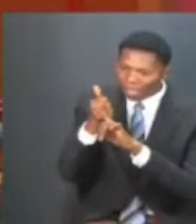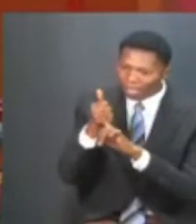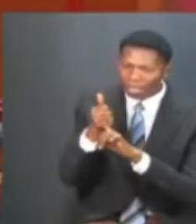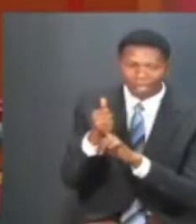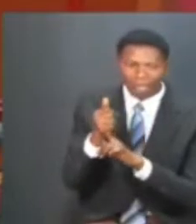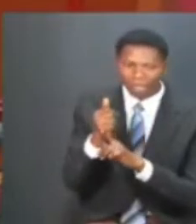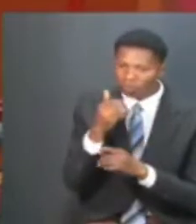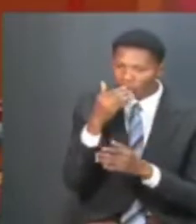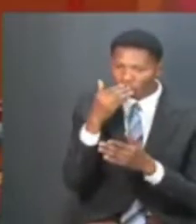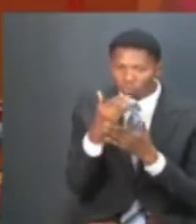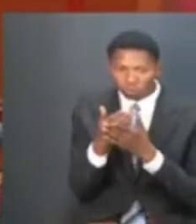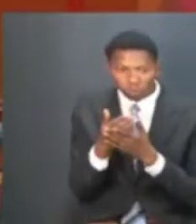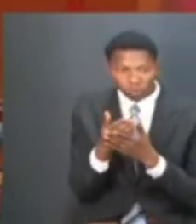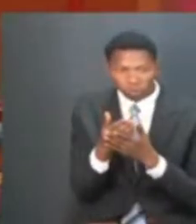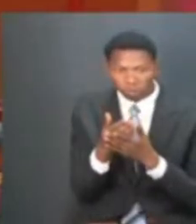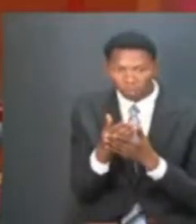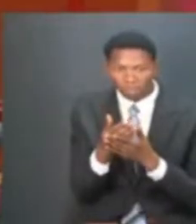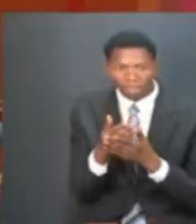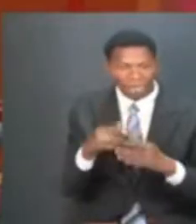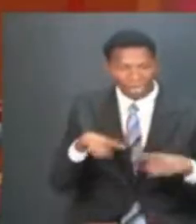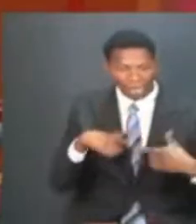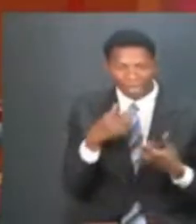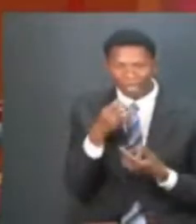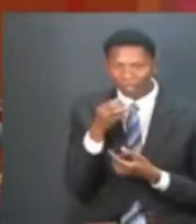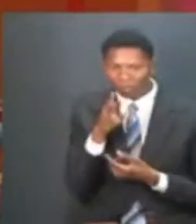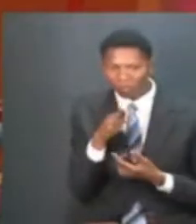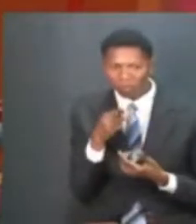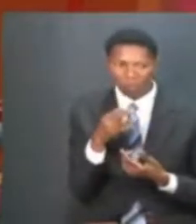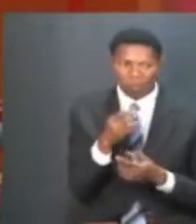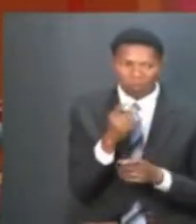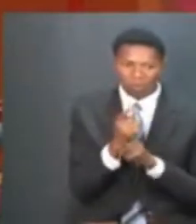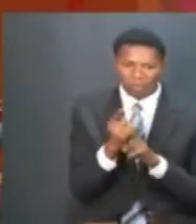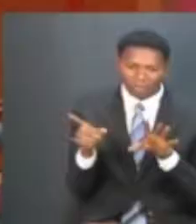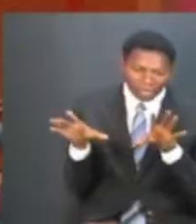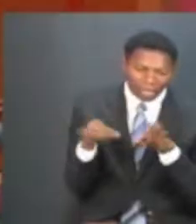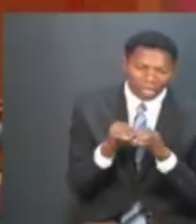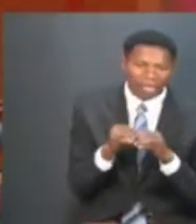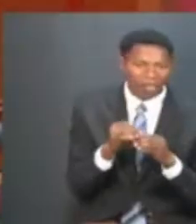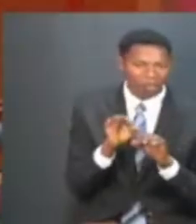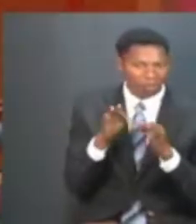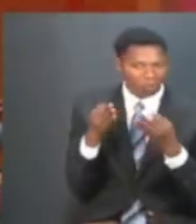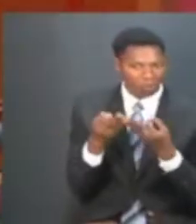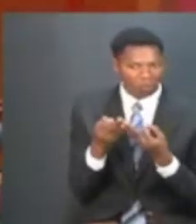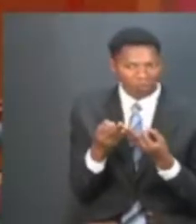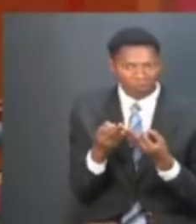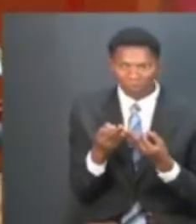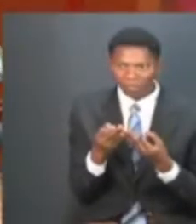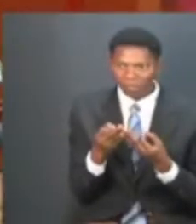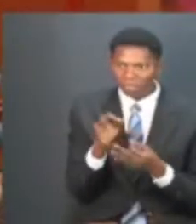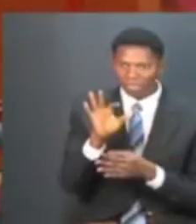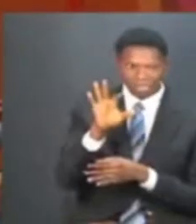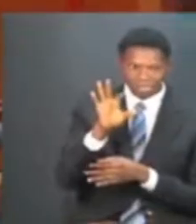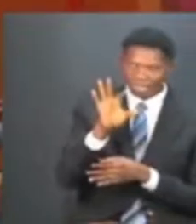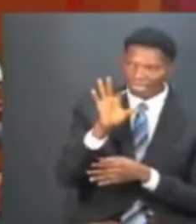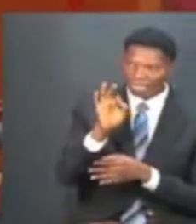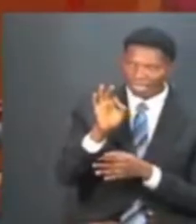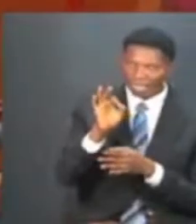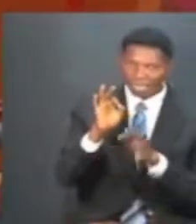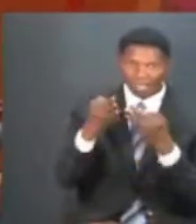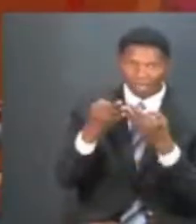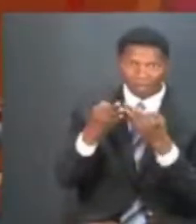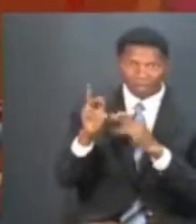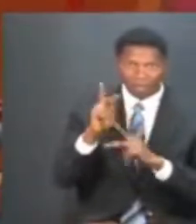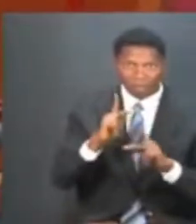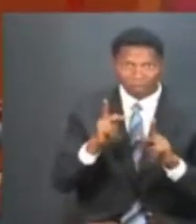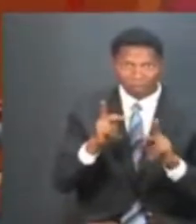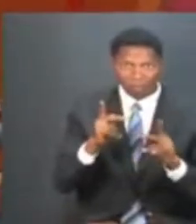are alive or you should have joined your family. To lose 9 family members Sometimes you ask yourself, should you leave or you should just join them?